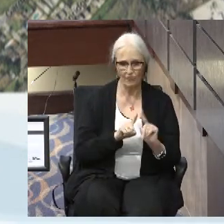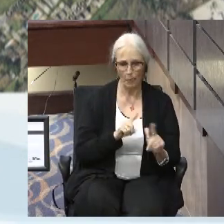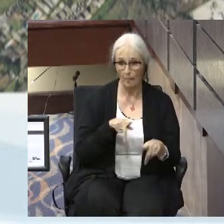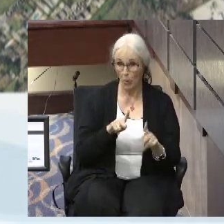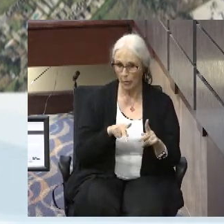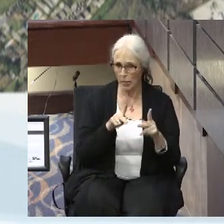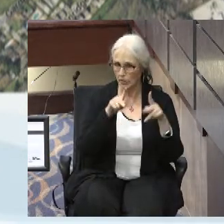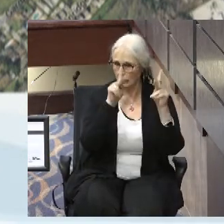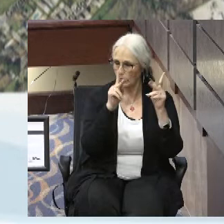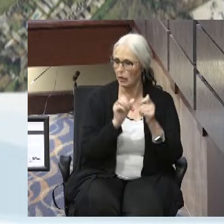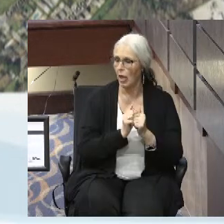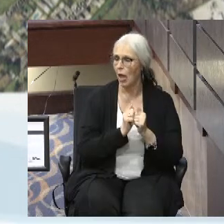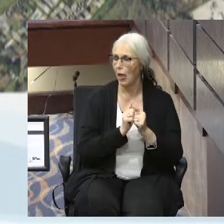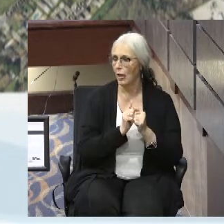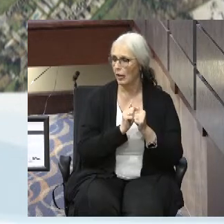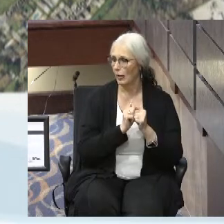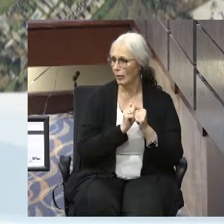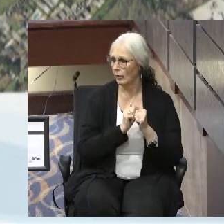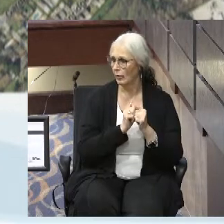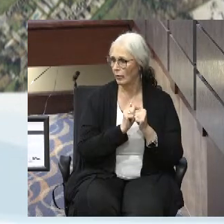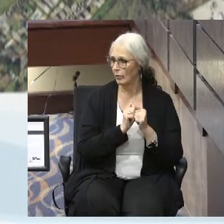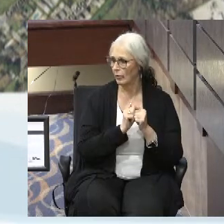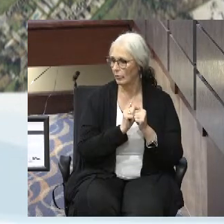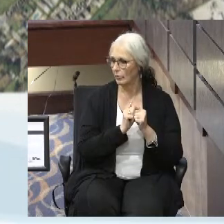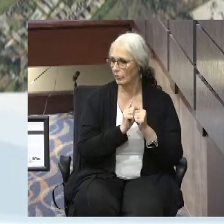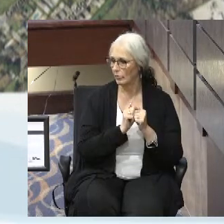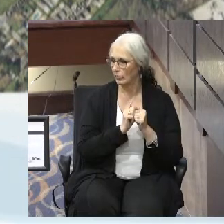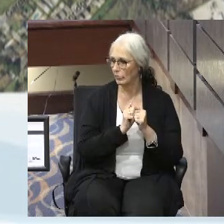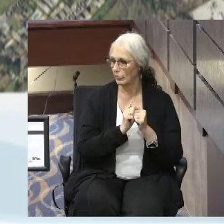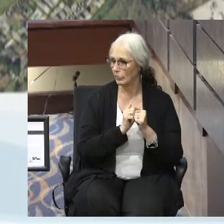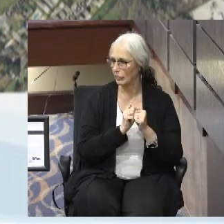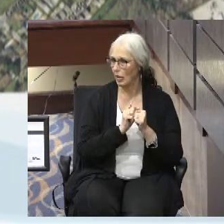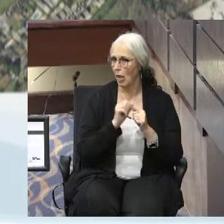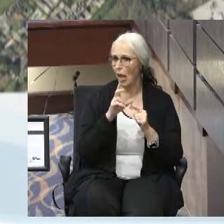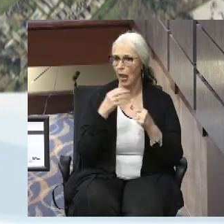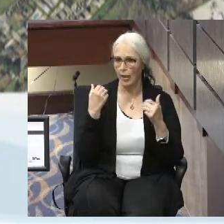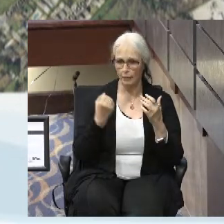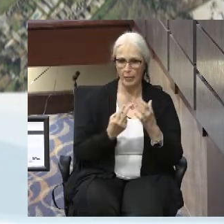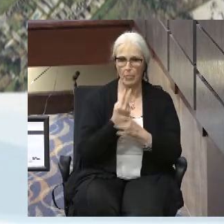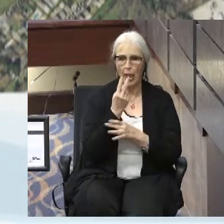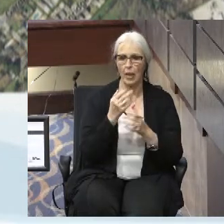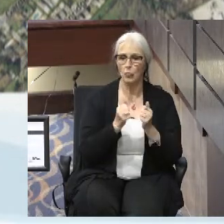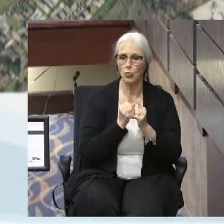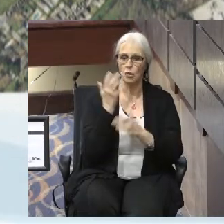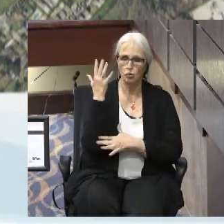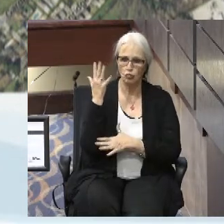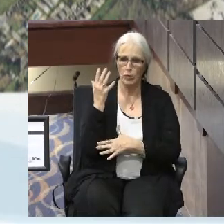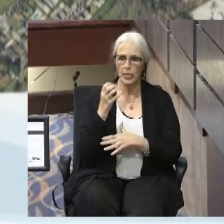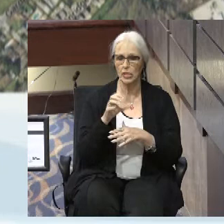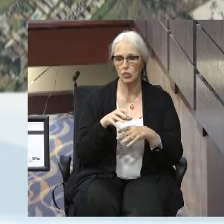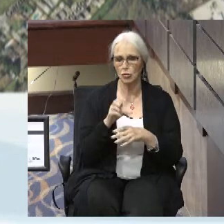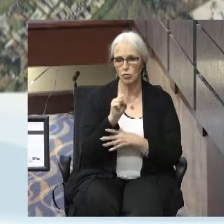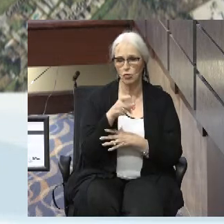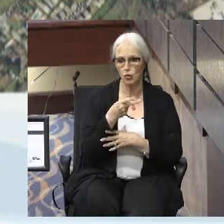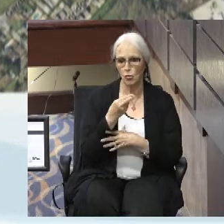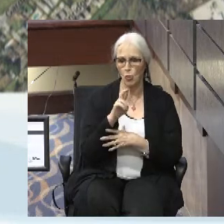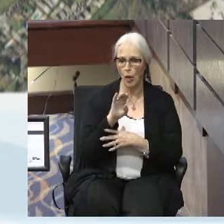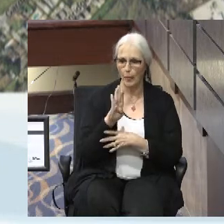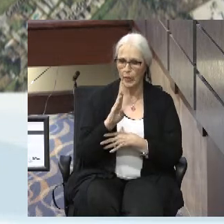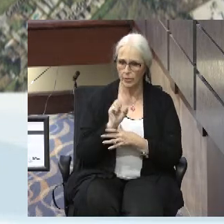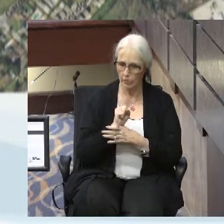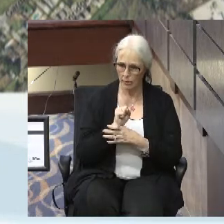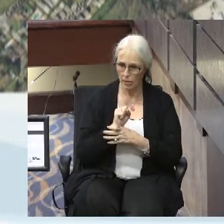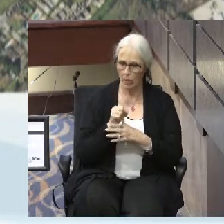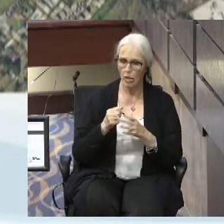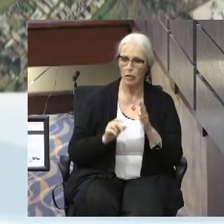feet in width, densely planted with evergreen trees and shrubs with initial height of 3 feet and will attain a height of 6